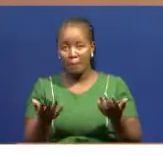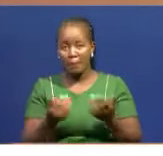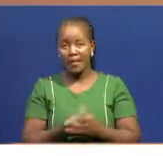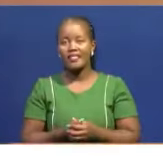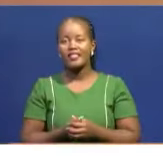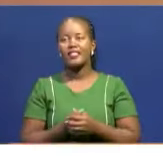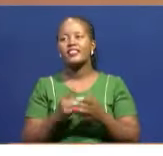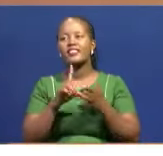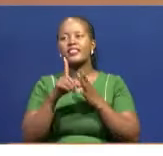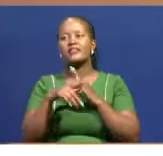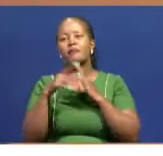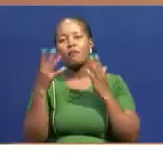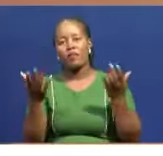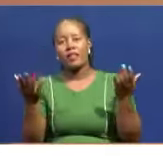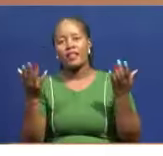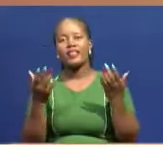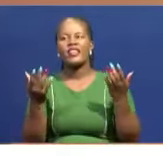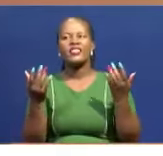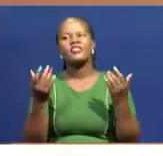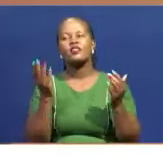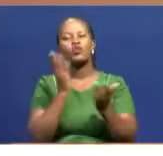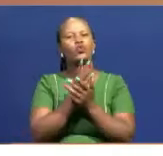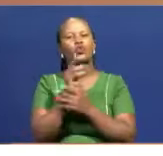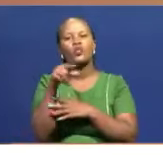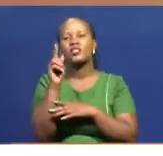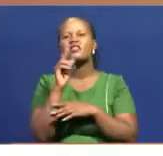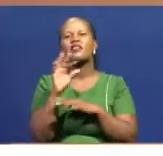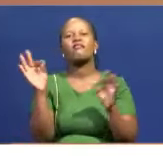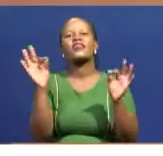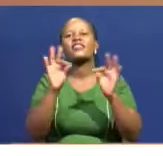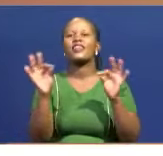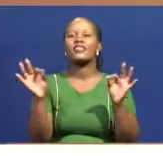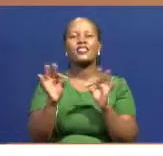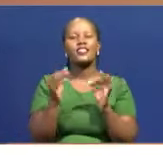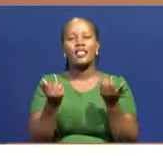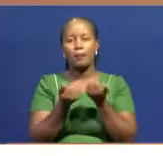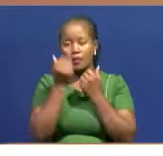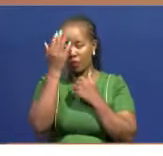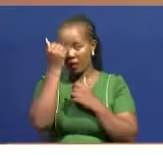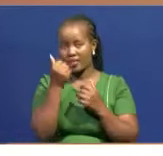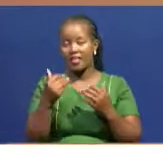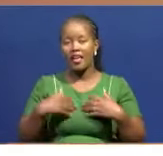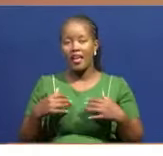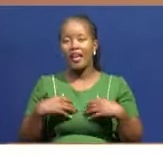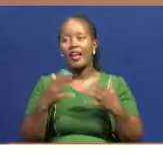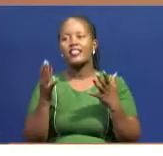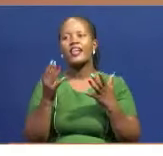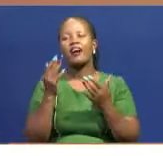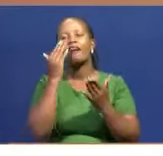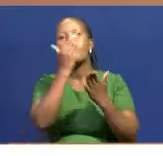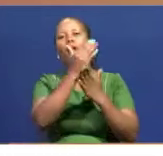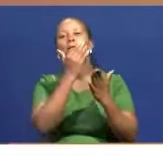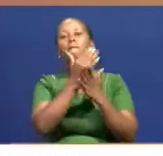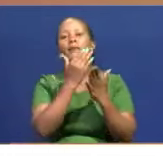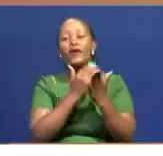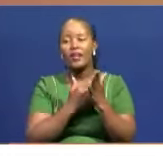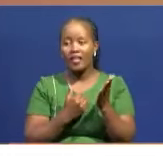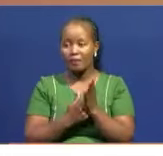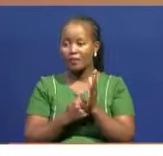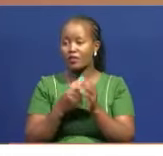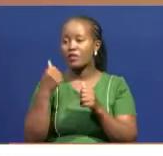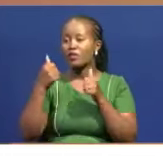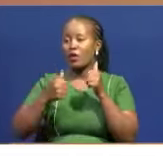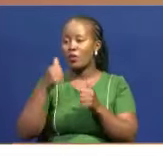But then I went in and coached into it. It's a fantastic event because it gives the 15s program a platform that's just